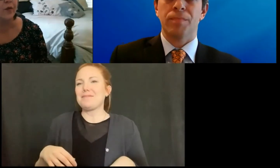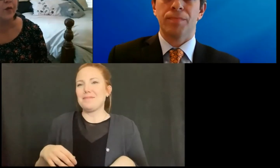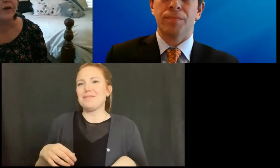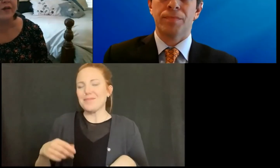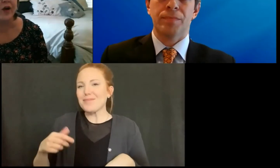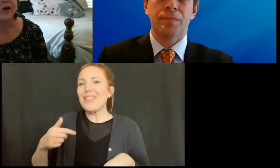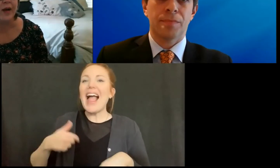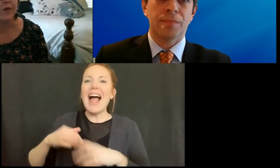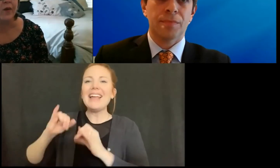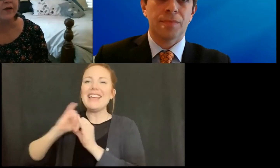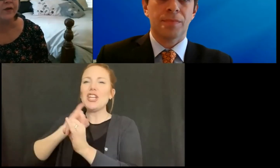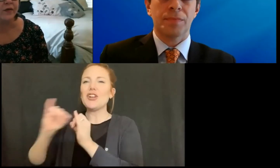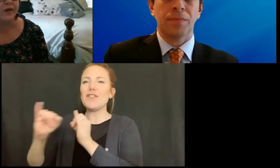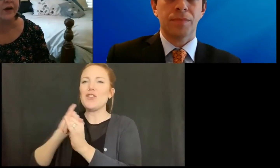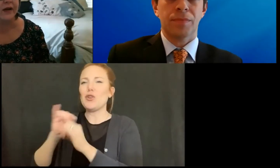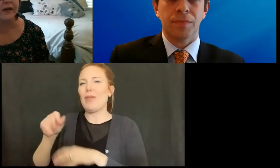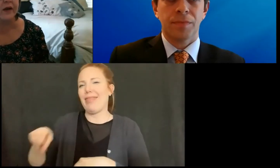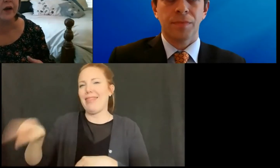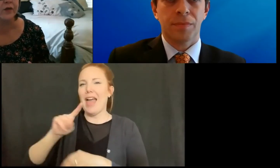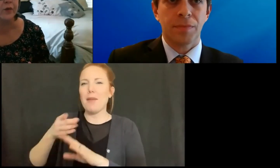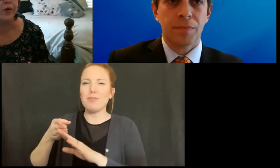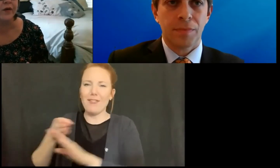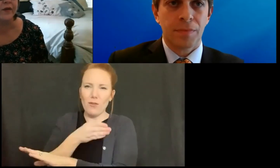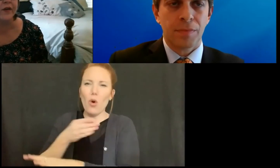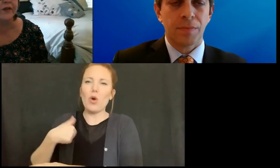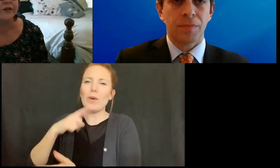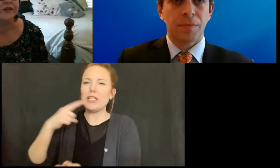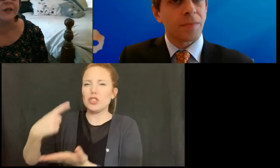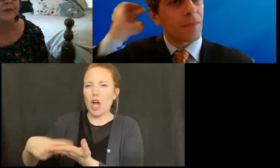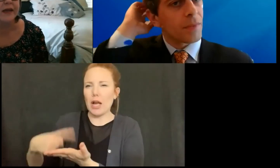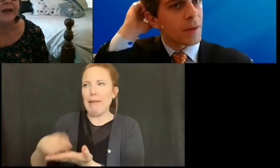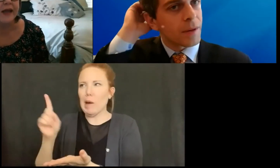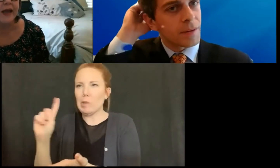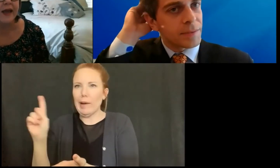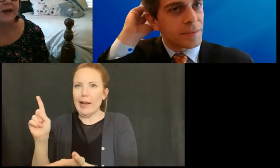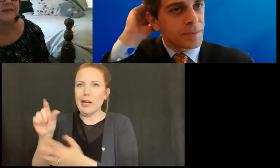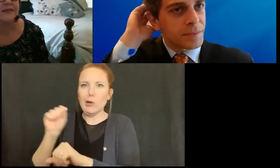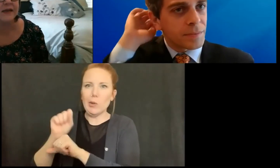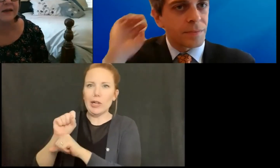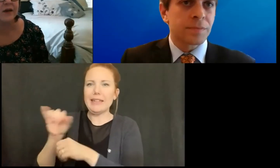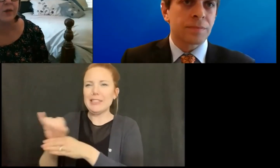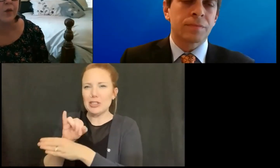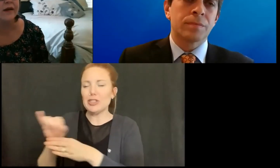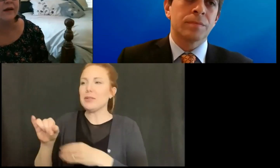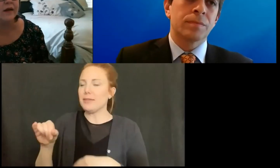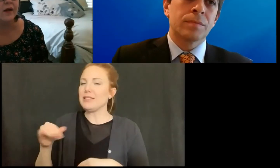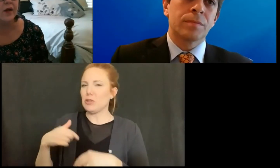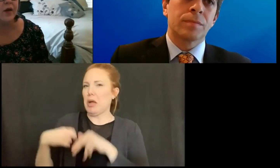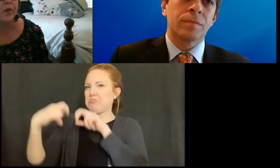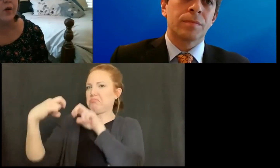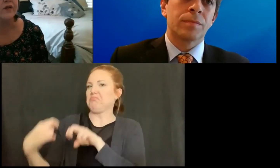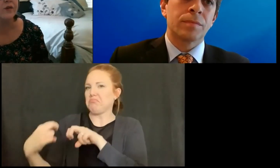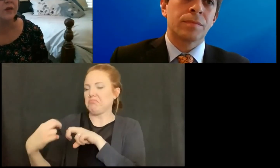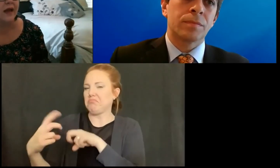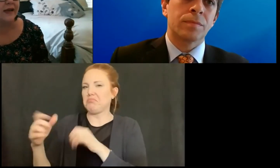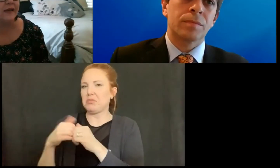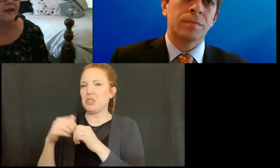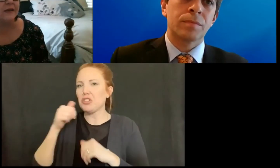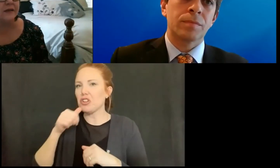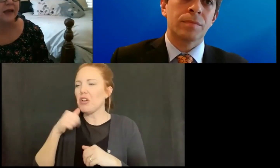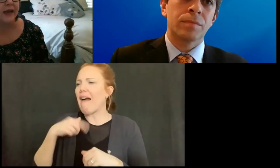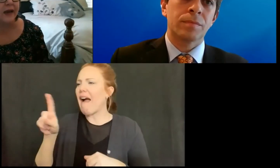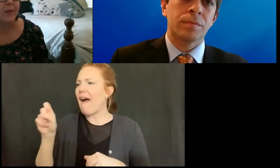them before we talk about where they're going to go to work their internship. And I said, what do you